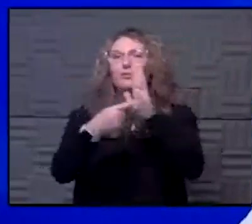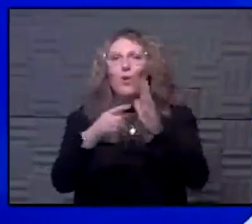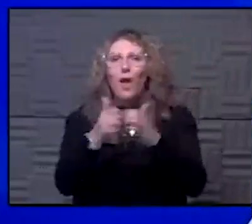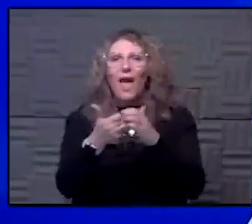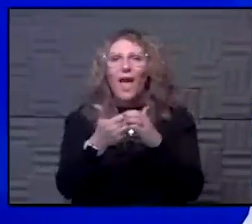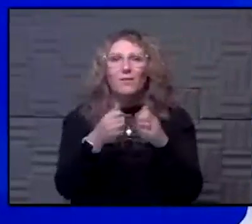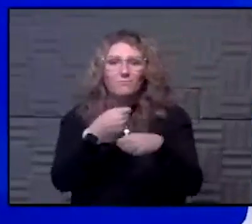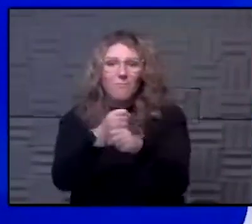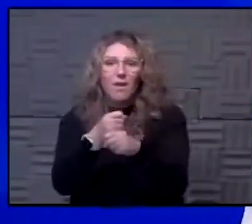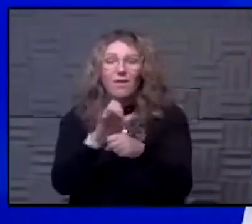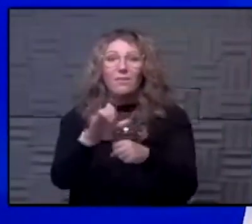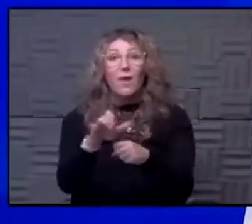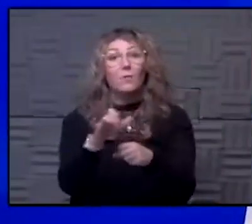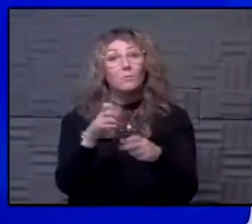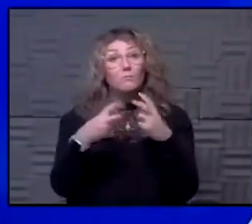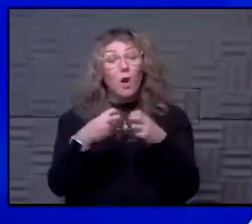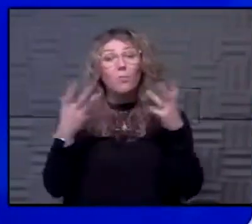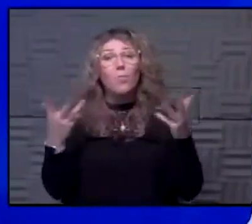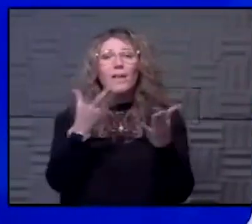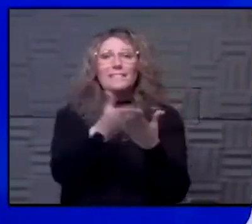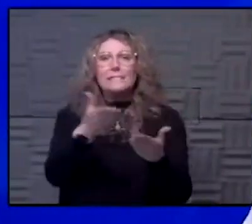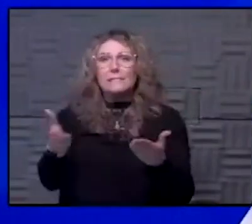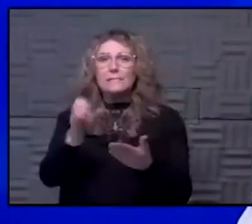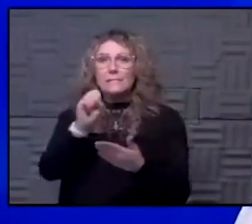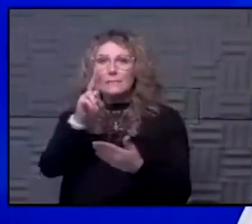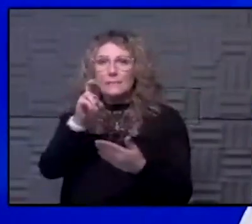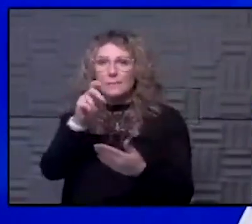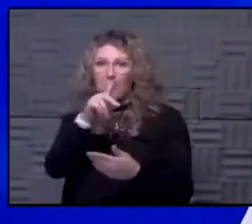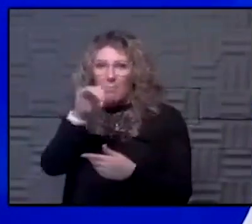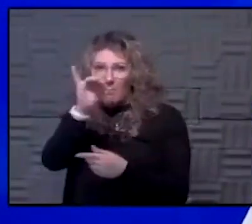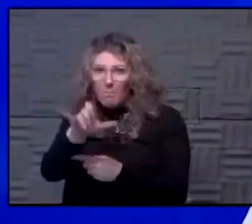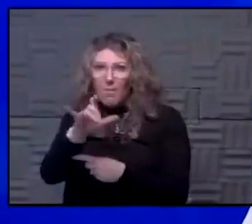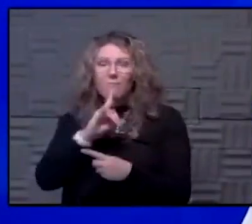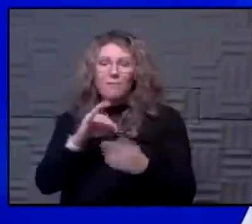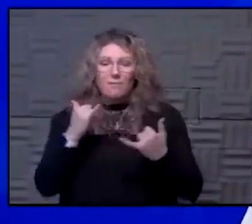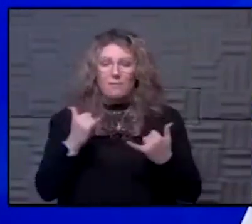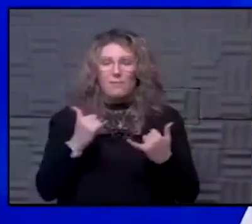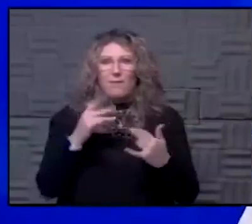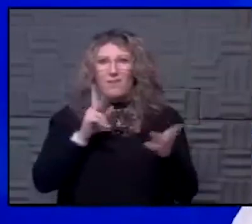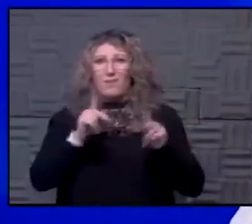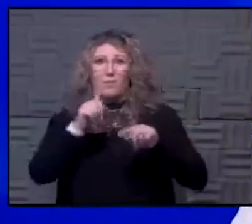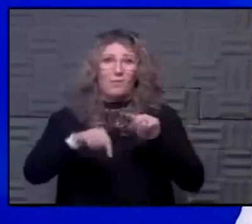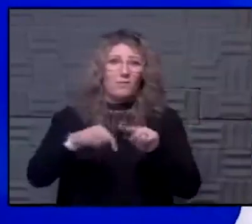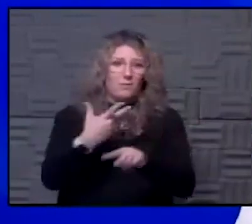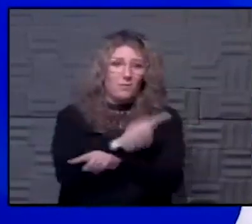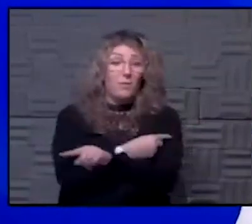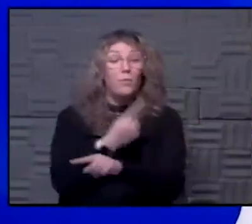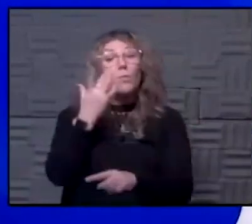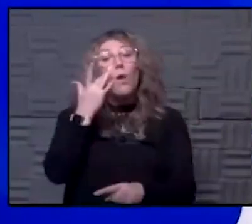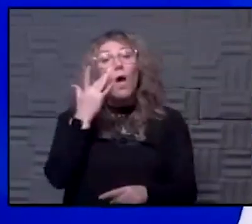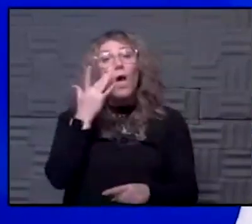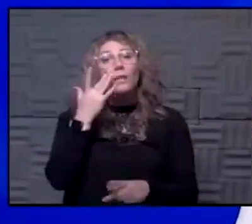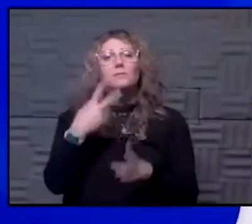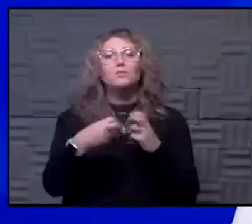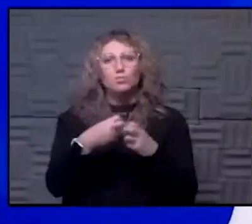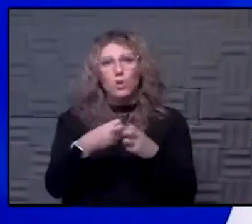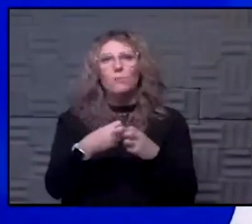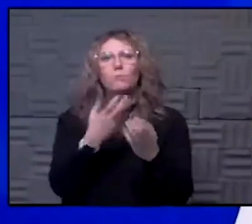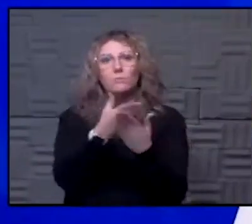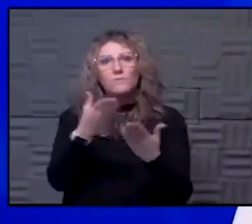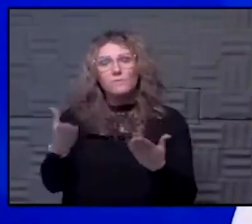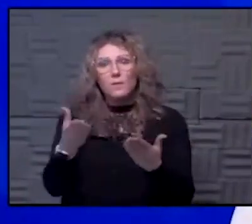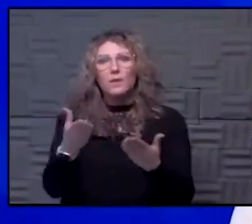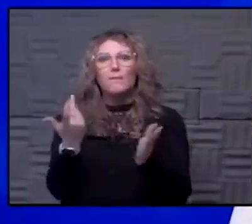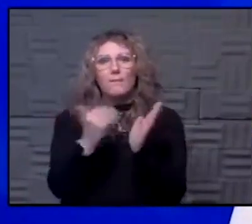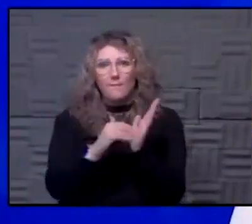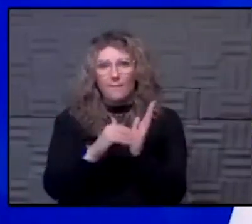that was a problem of supply. Yeah. Now we're talking about how we can't get people vaccinated, and it's because we have a problem of supply. The